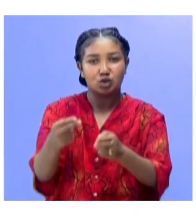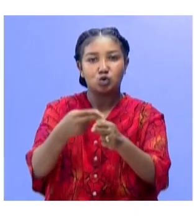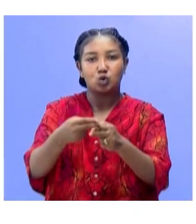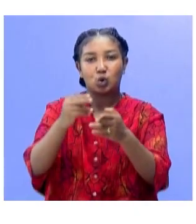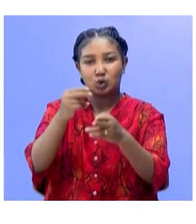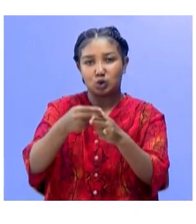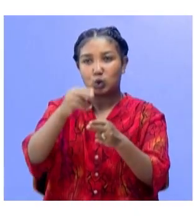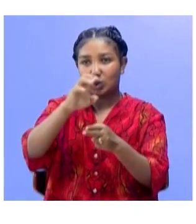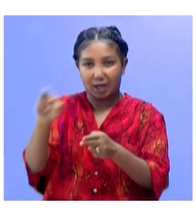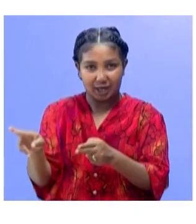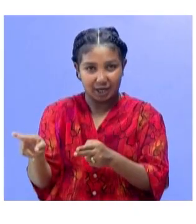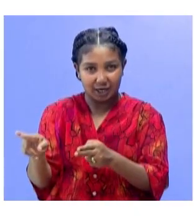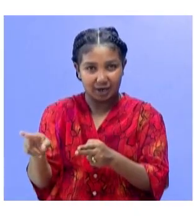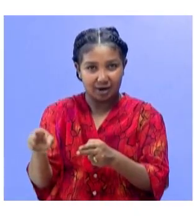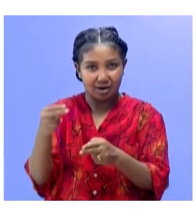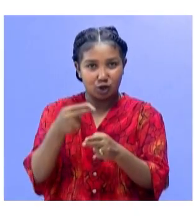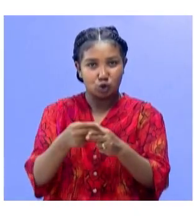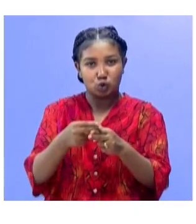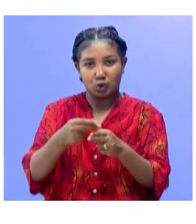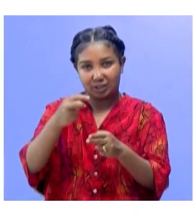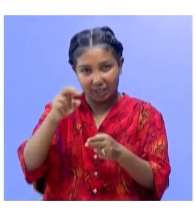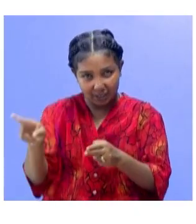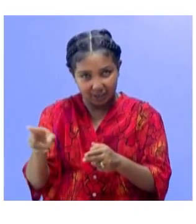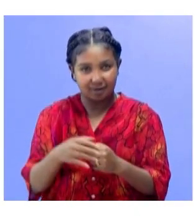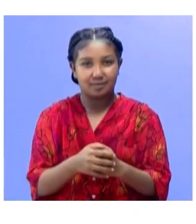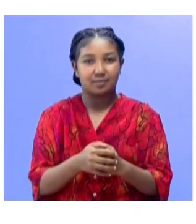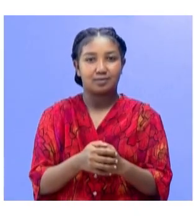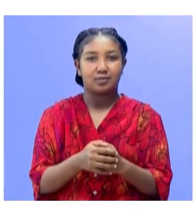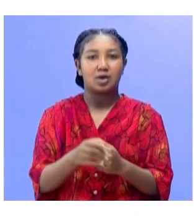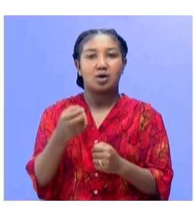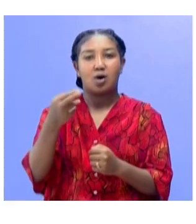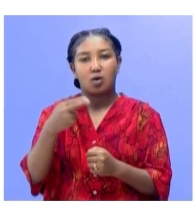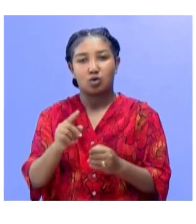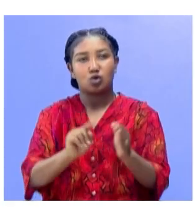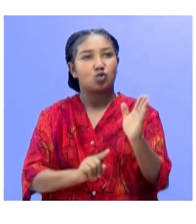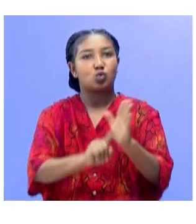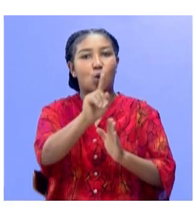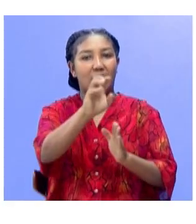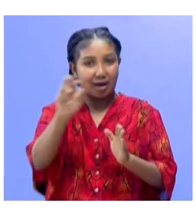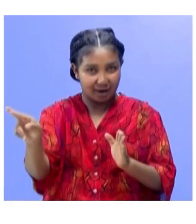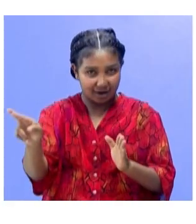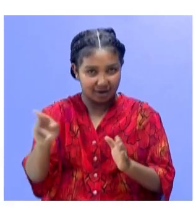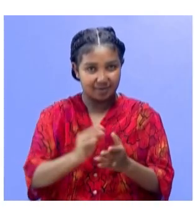shorter, yeah, shorter, yes, or taller,